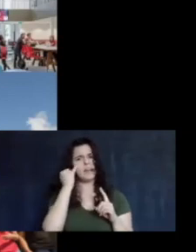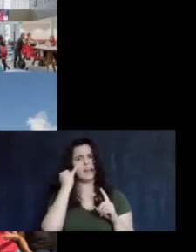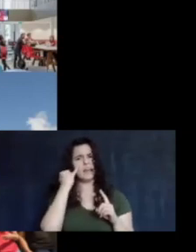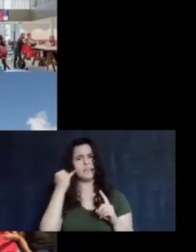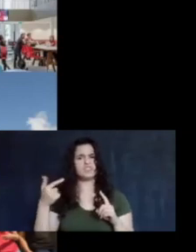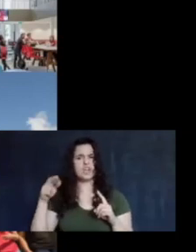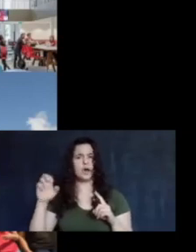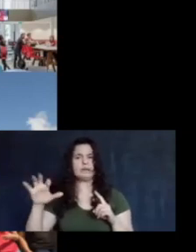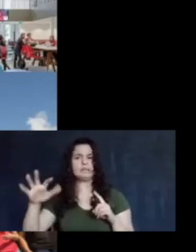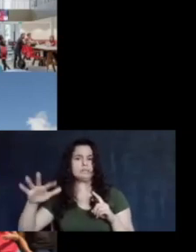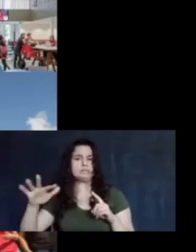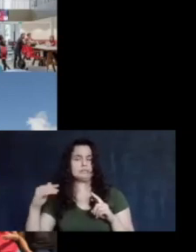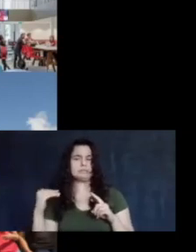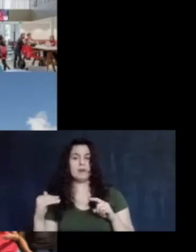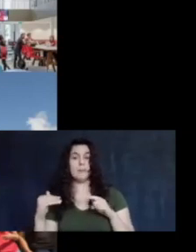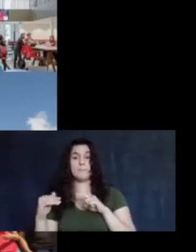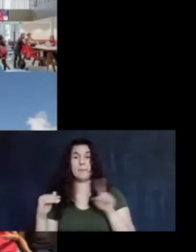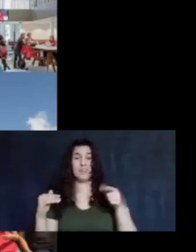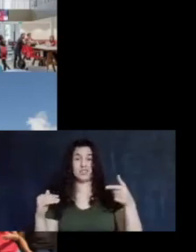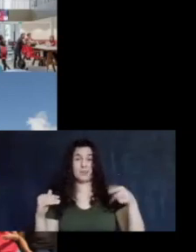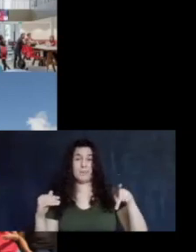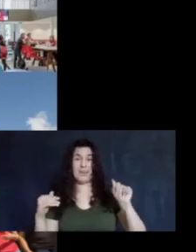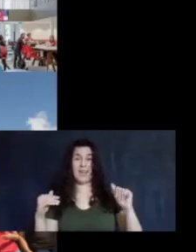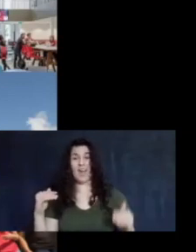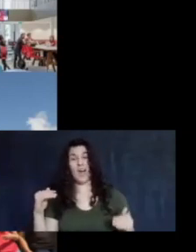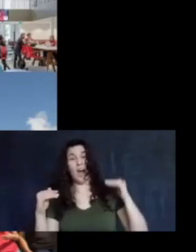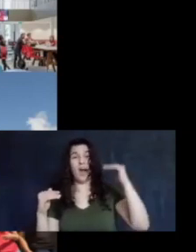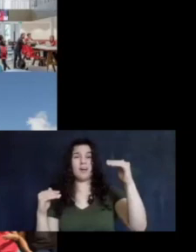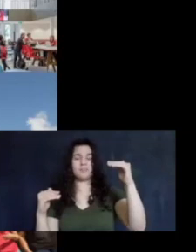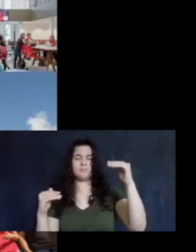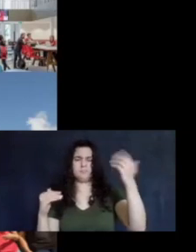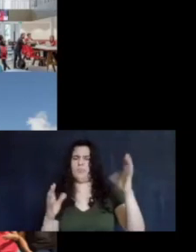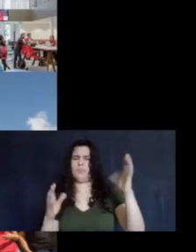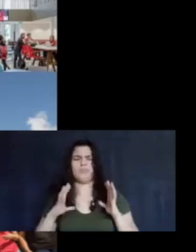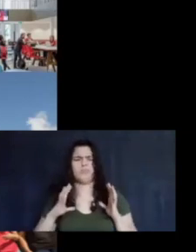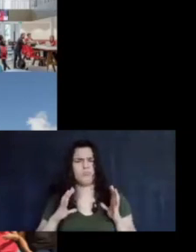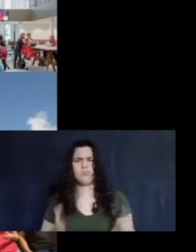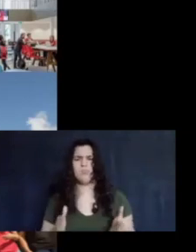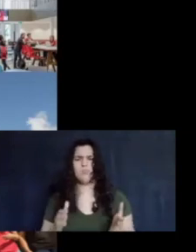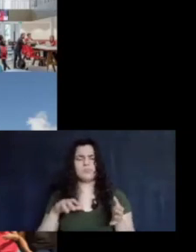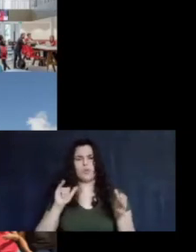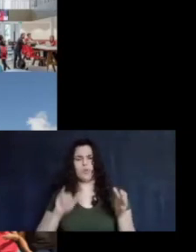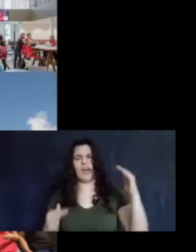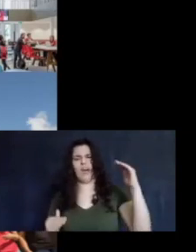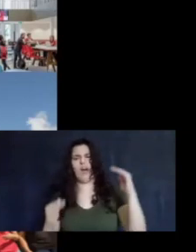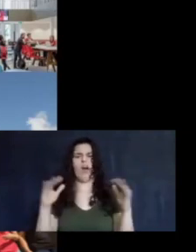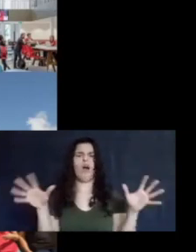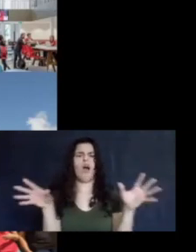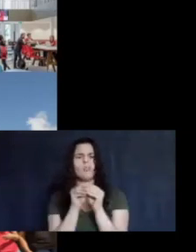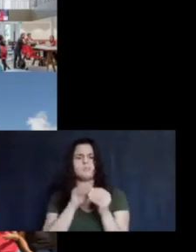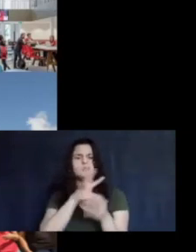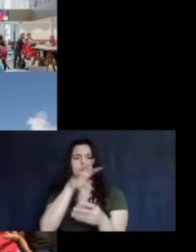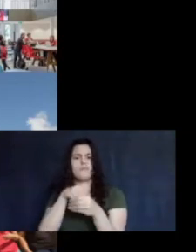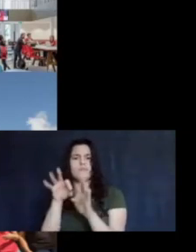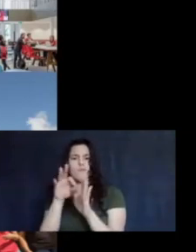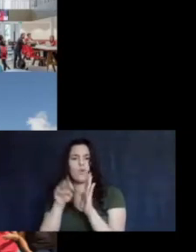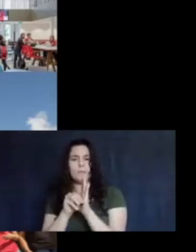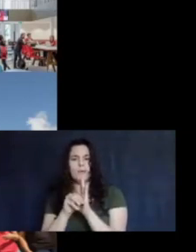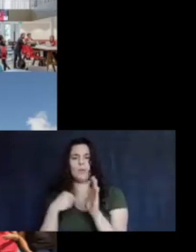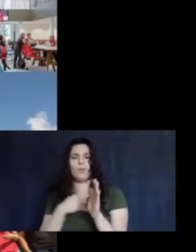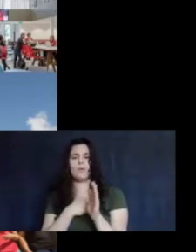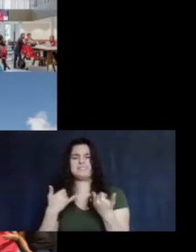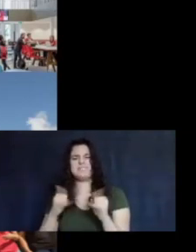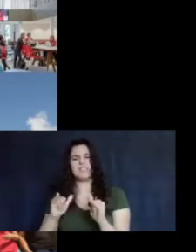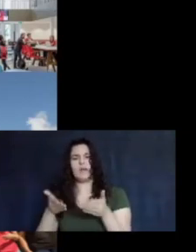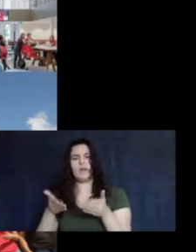graduate GPA, if you just take the GRE, usually that score you earn fits into the formula to where we move you on to the departmental review.